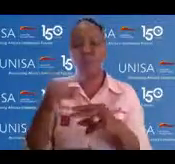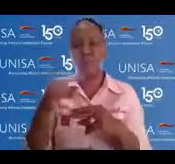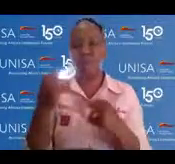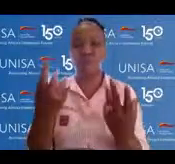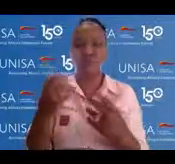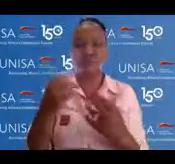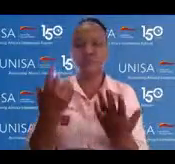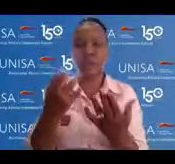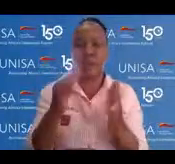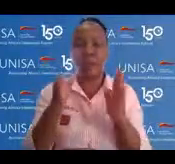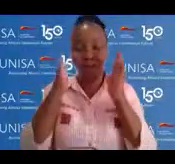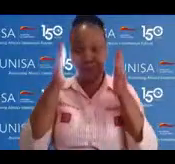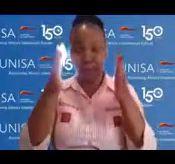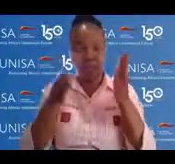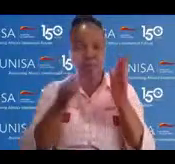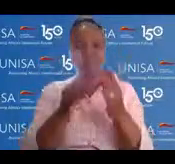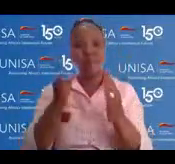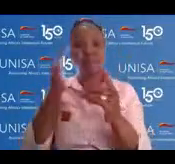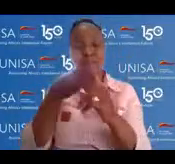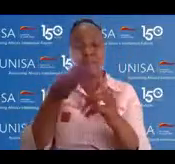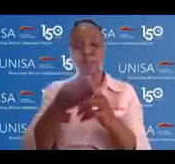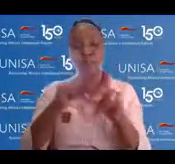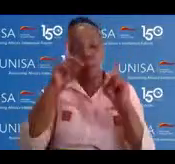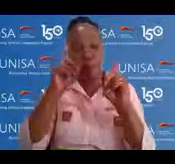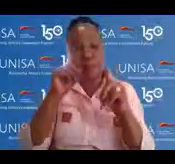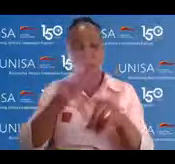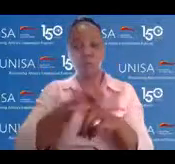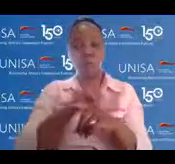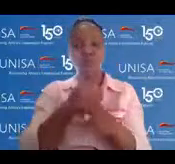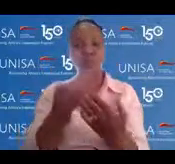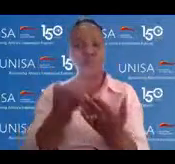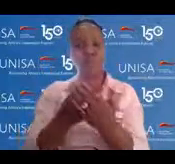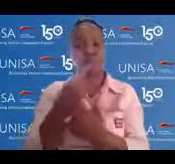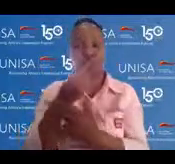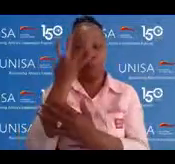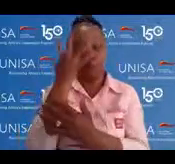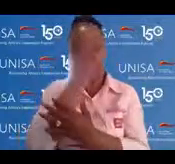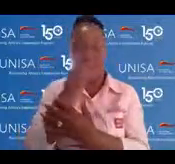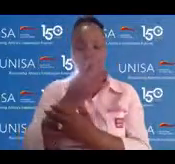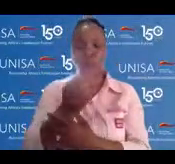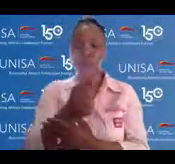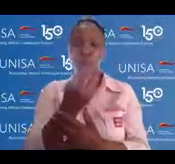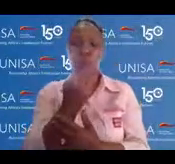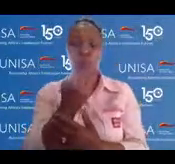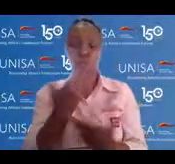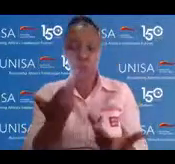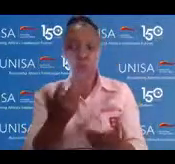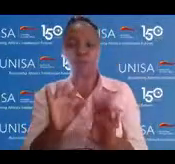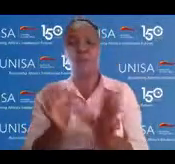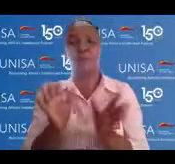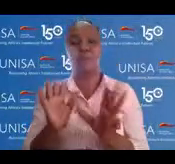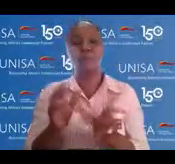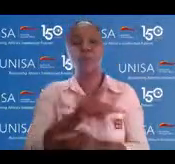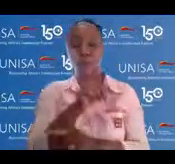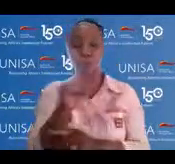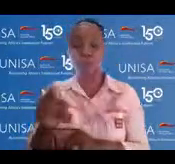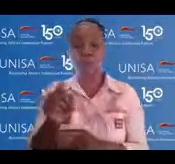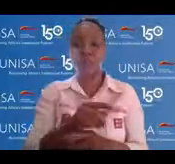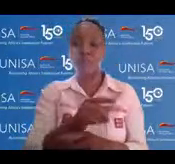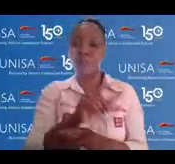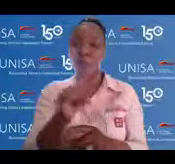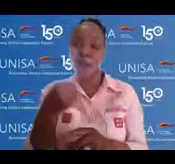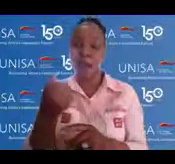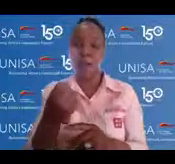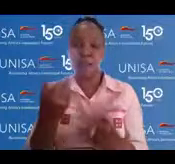directly to the picture so that we are able to see your face and who you are. And for those who are wearing, I know there are those who like to wear